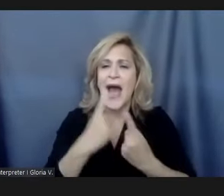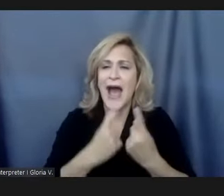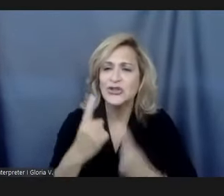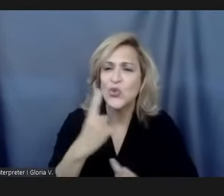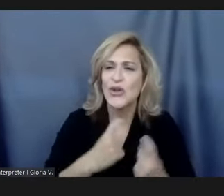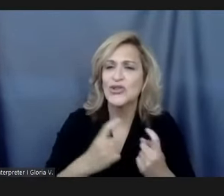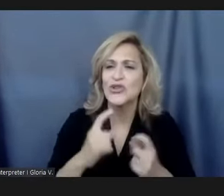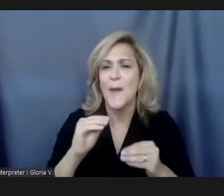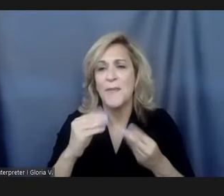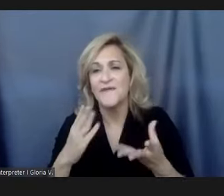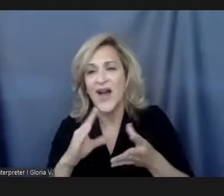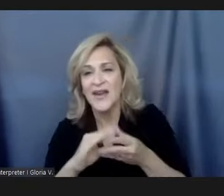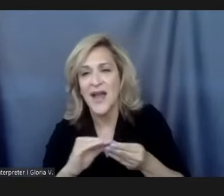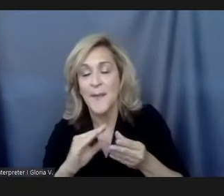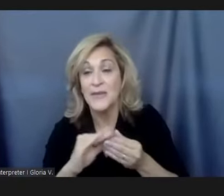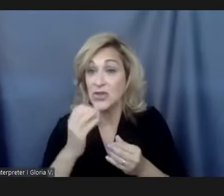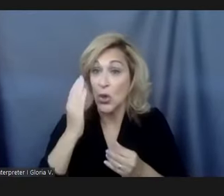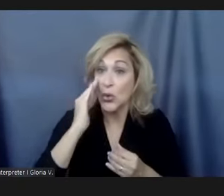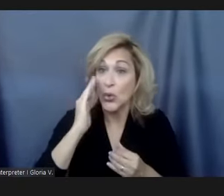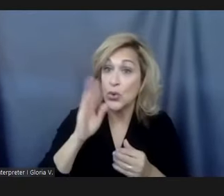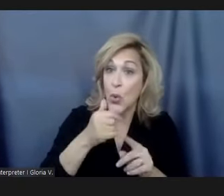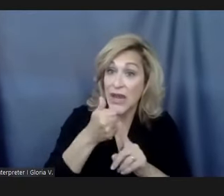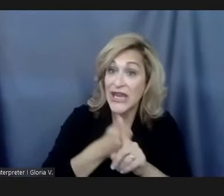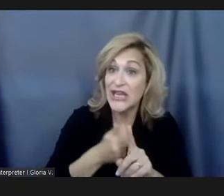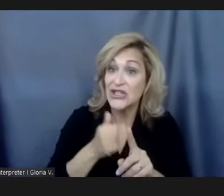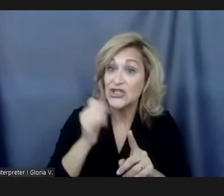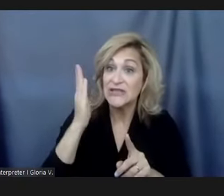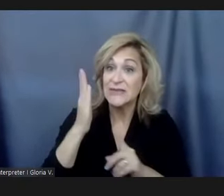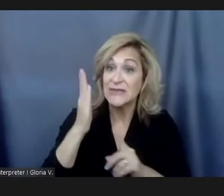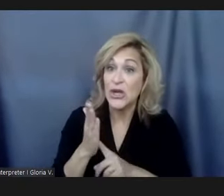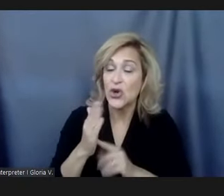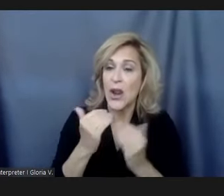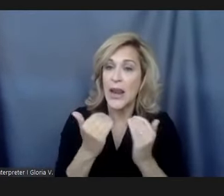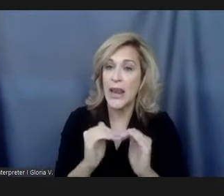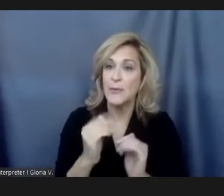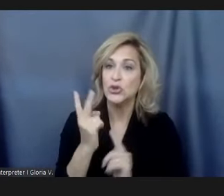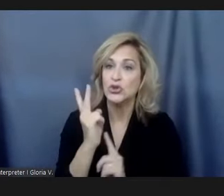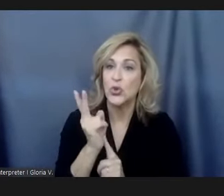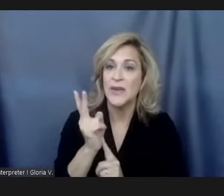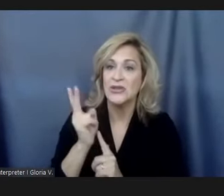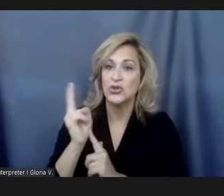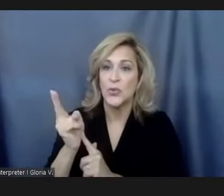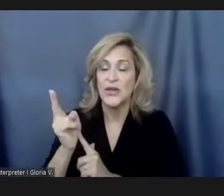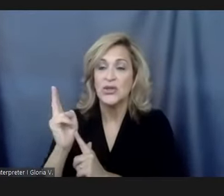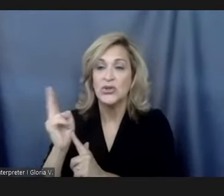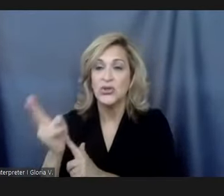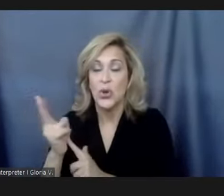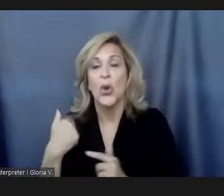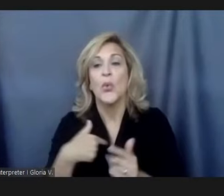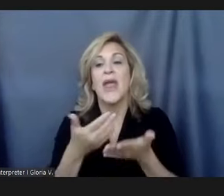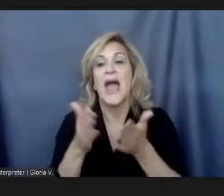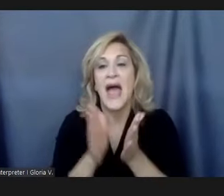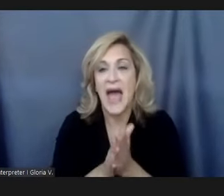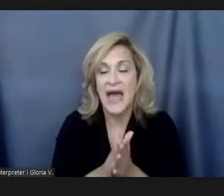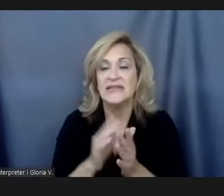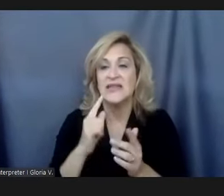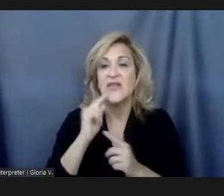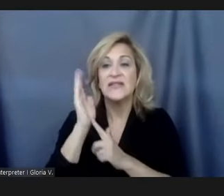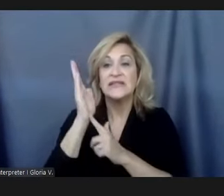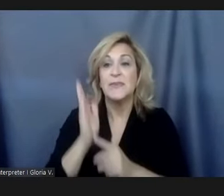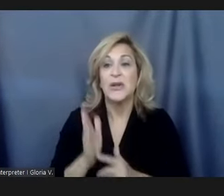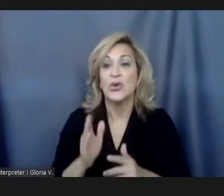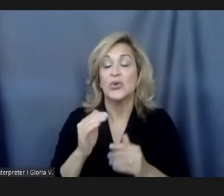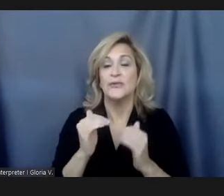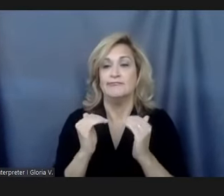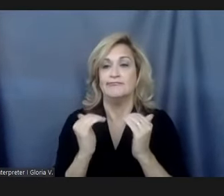Please note that each speaker is limited to 2 minutes. We ask that speakers keep their remarks to the 2-minute timeframe out of respect for